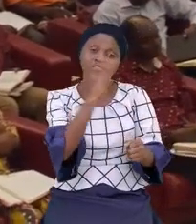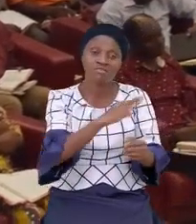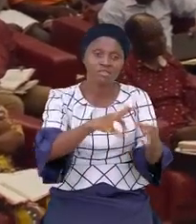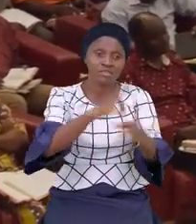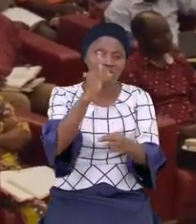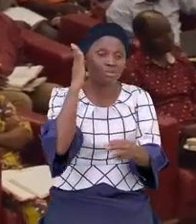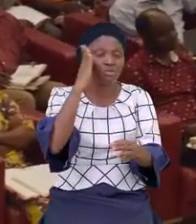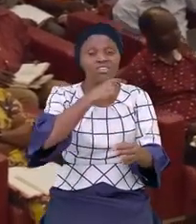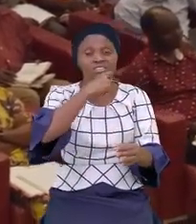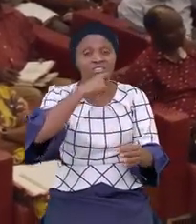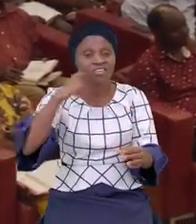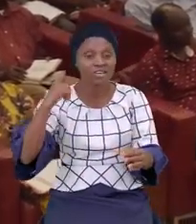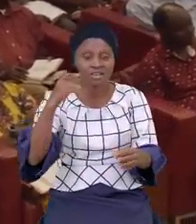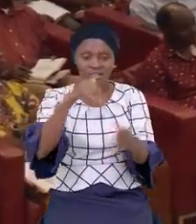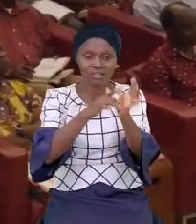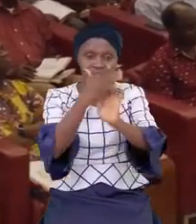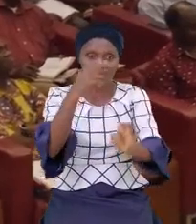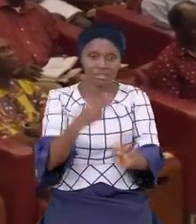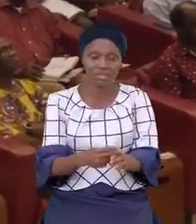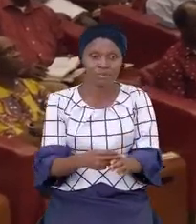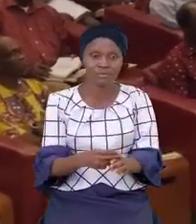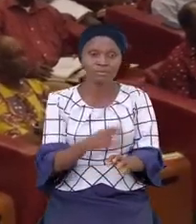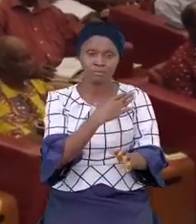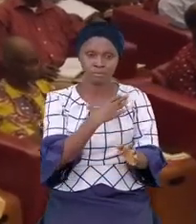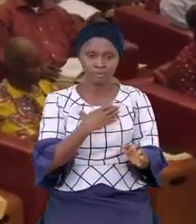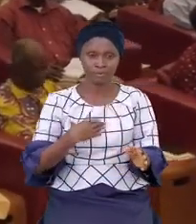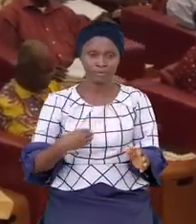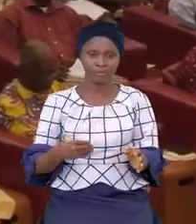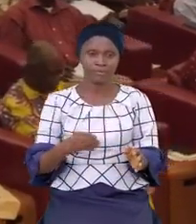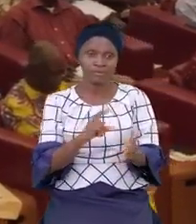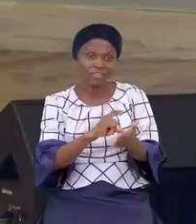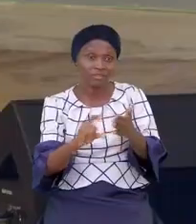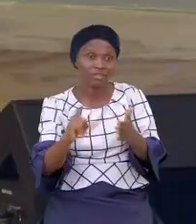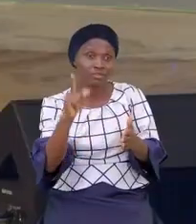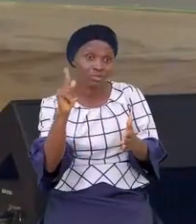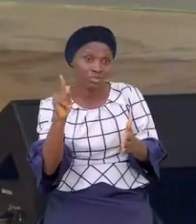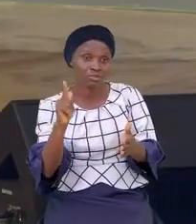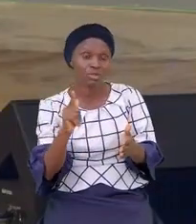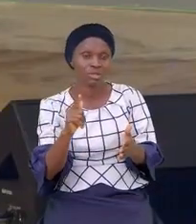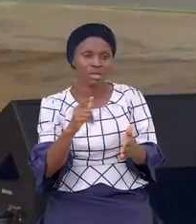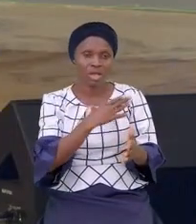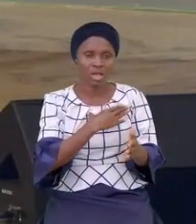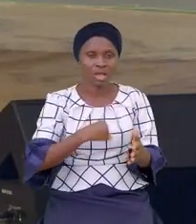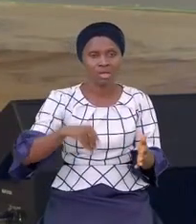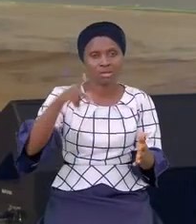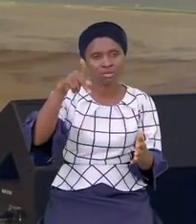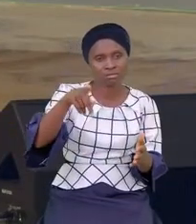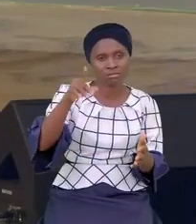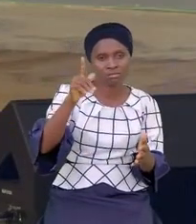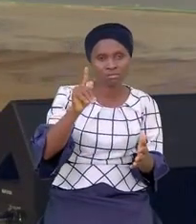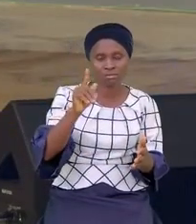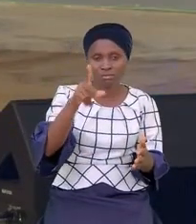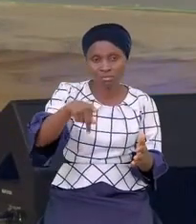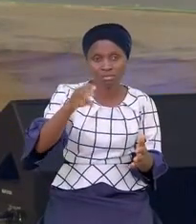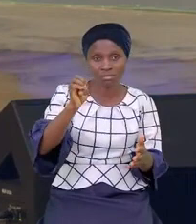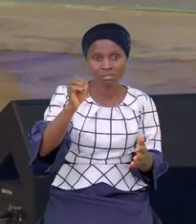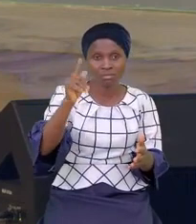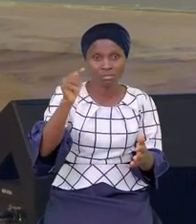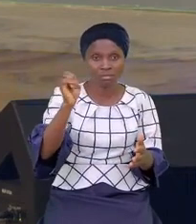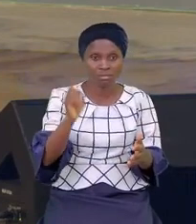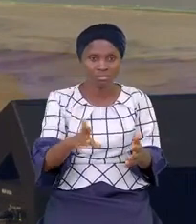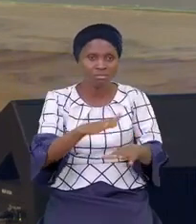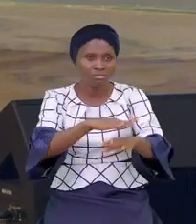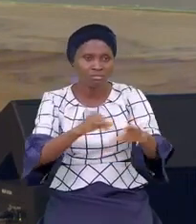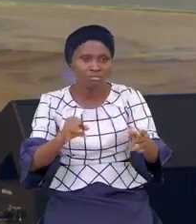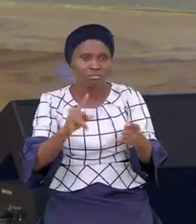And Peter, calling to remembrance, verse 21, says unto him, Master, behold, the fig